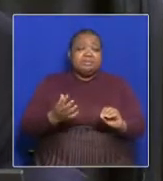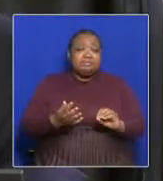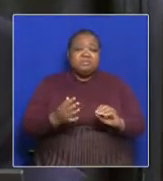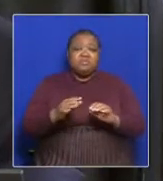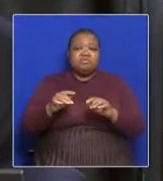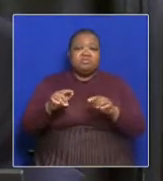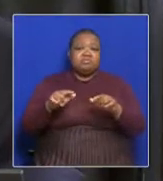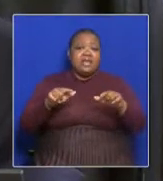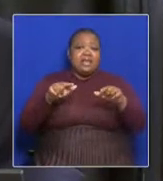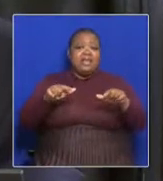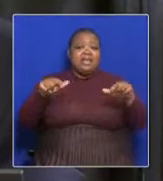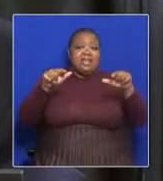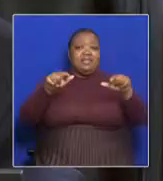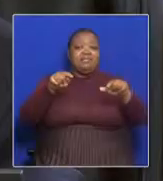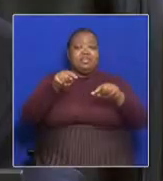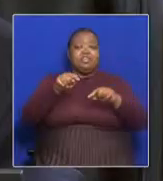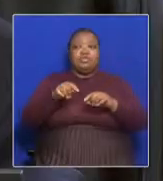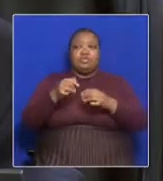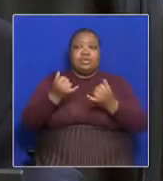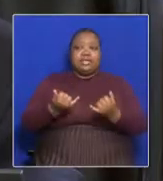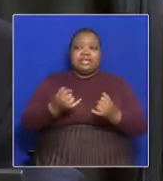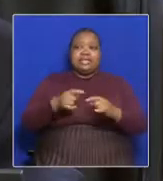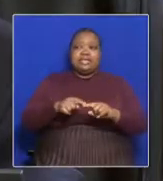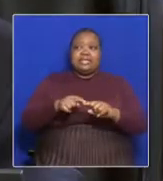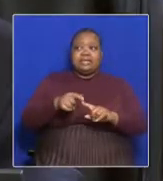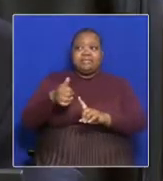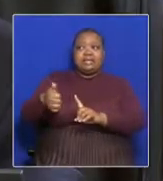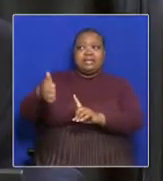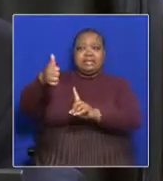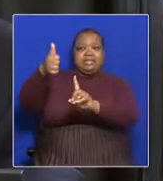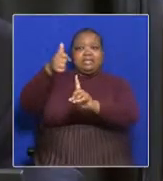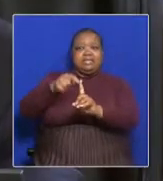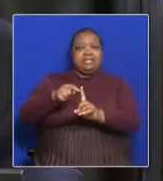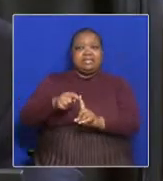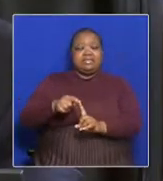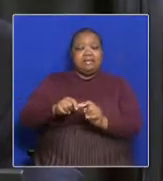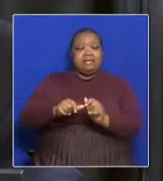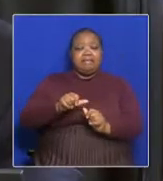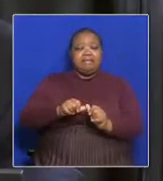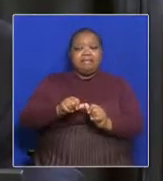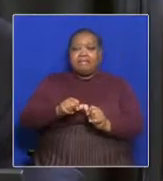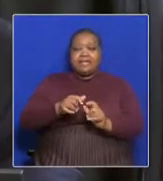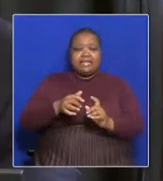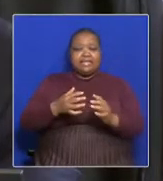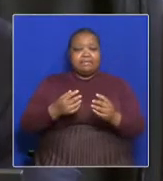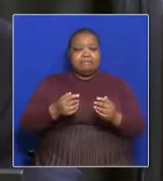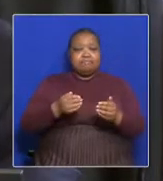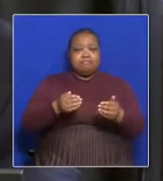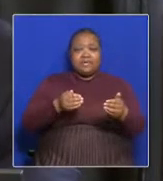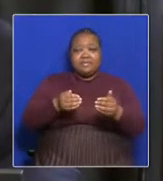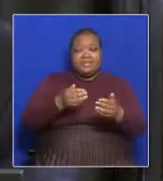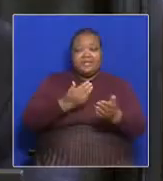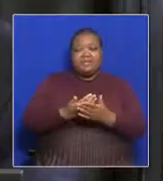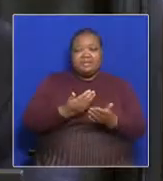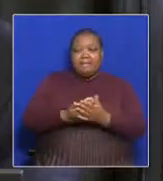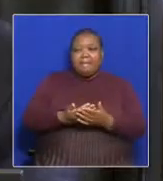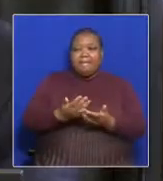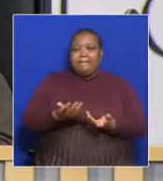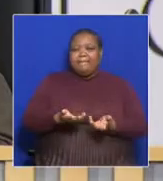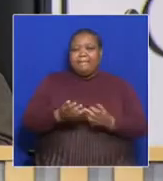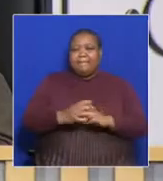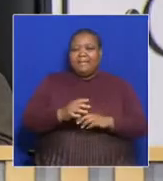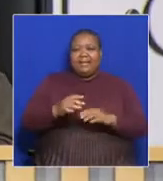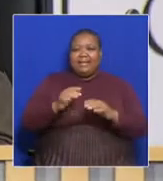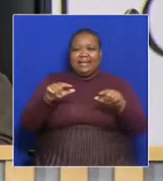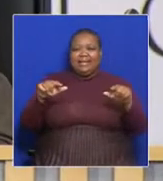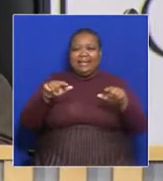to rely on a senior who can better pull strings than you can ever hope to. You know, it does not get to that level. Yes, Chair.